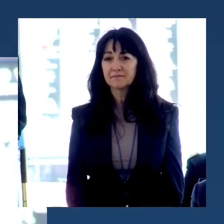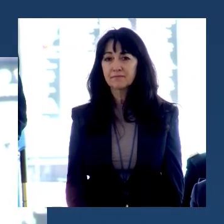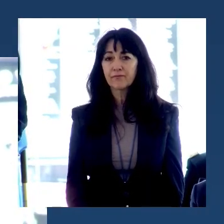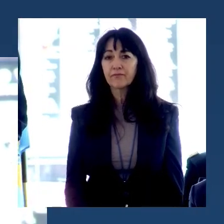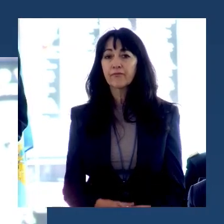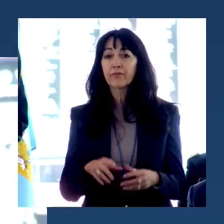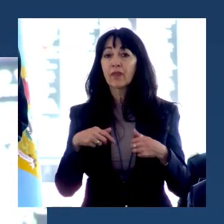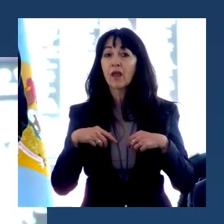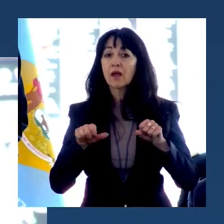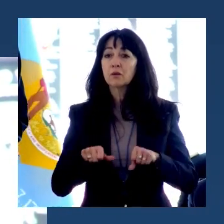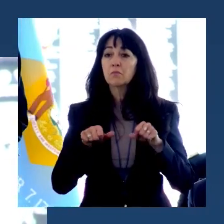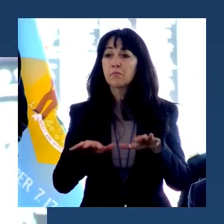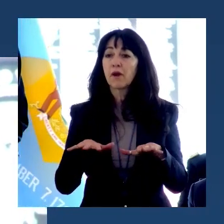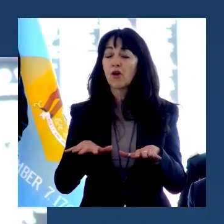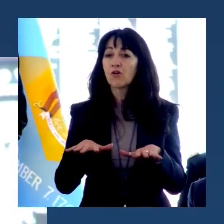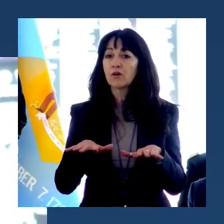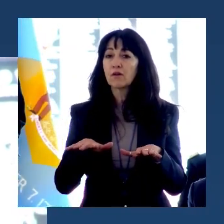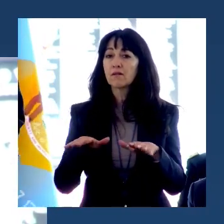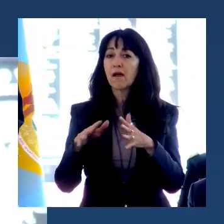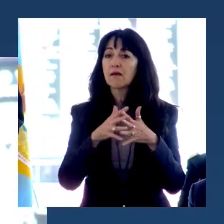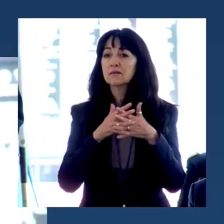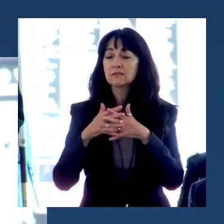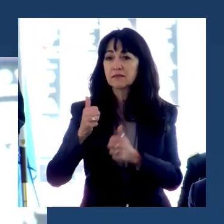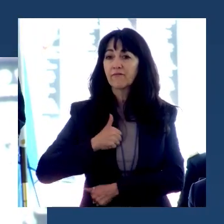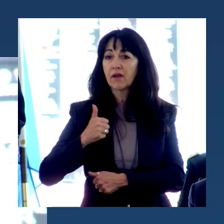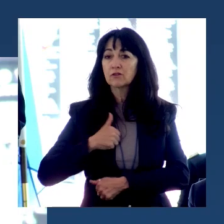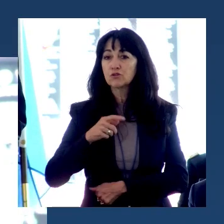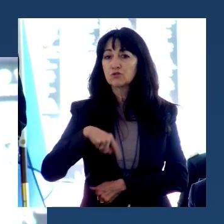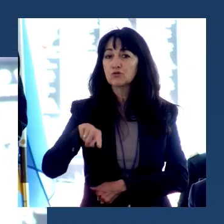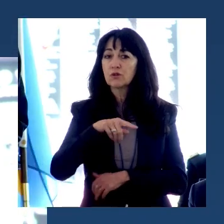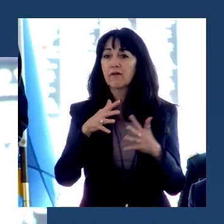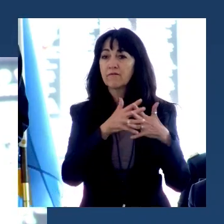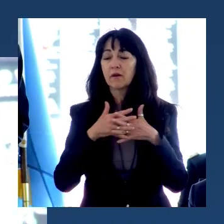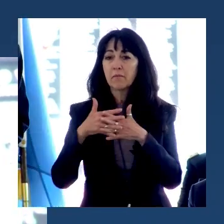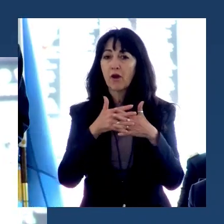Paralyzed Veterans of America, Colonial Chapter.